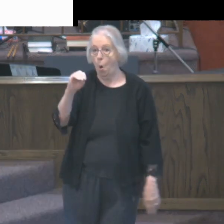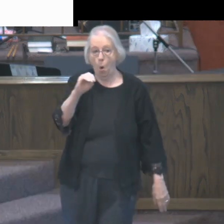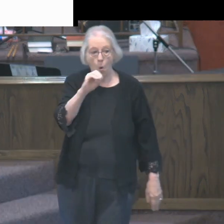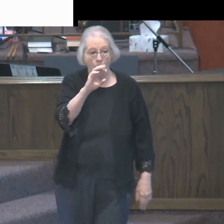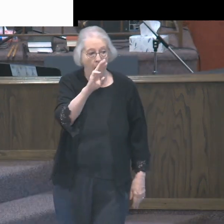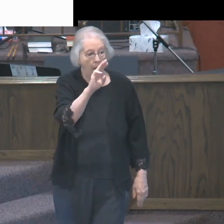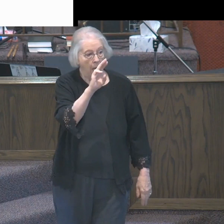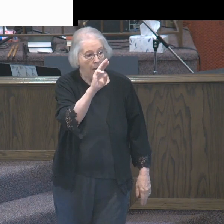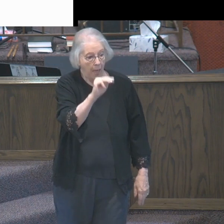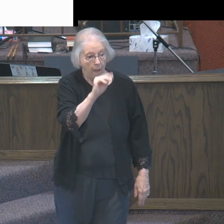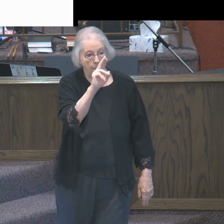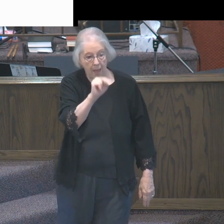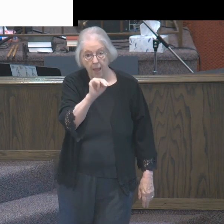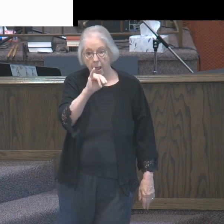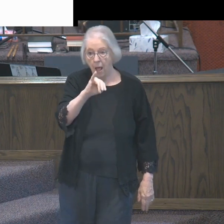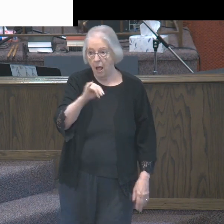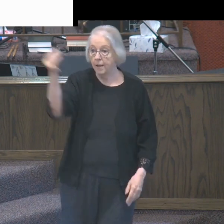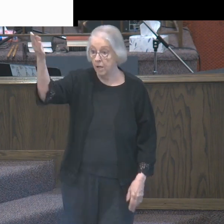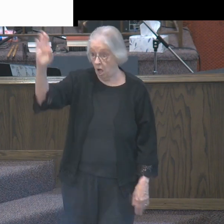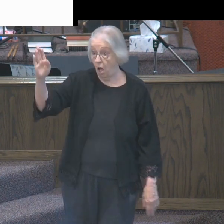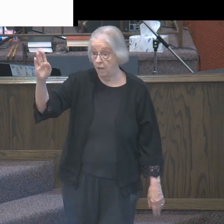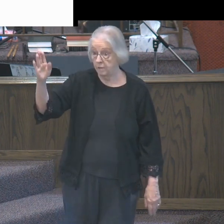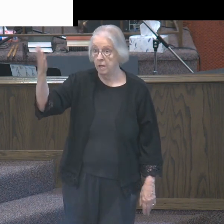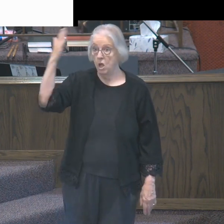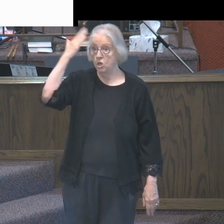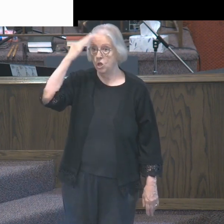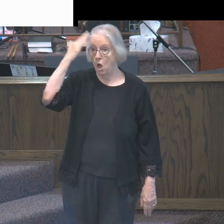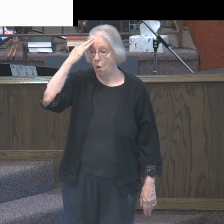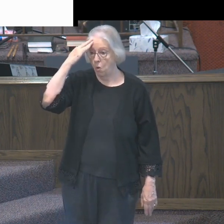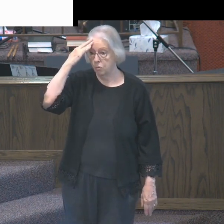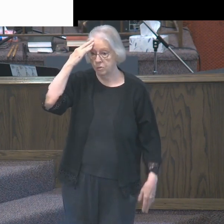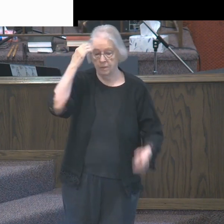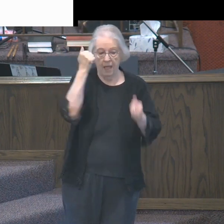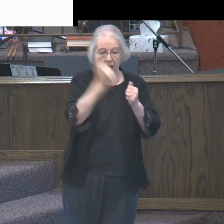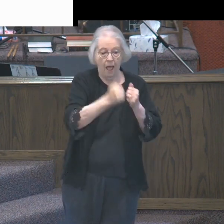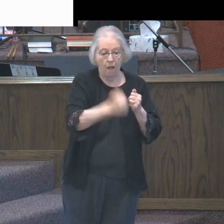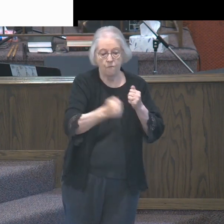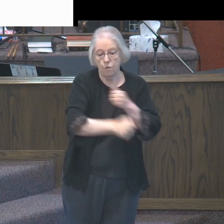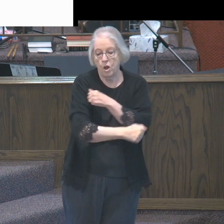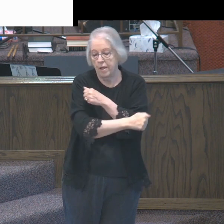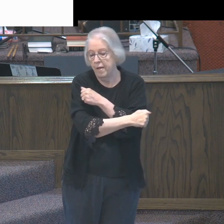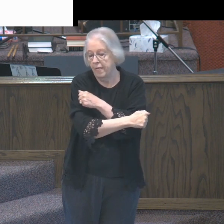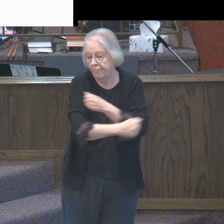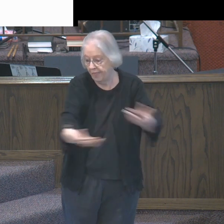than you want to ask. And you think you really want to ask bad.